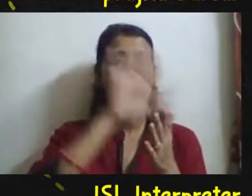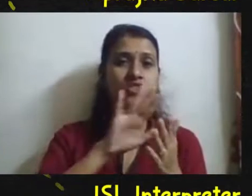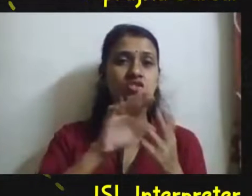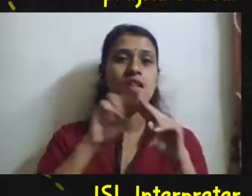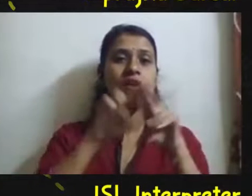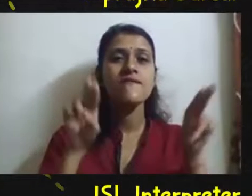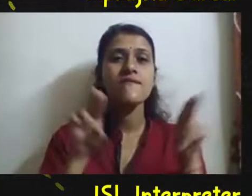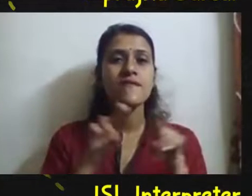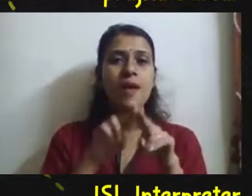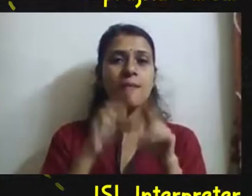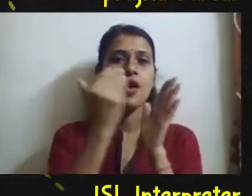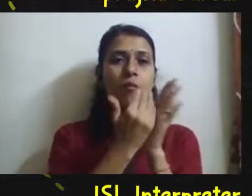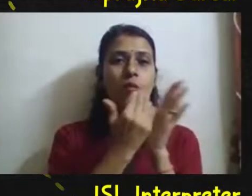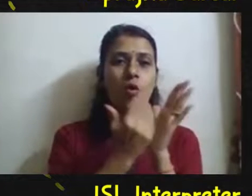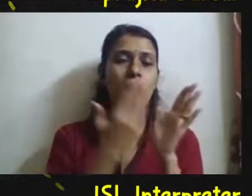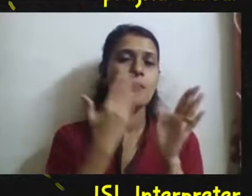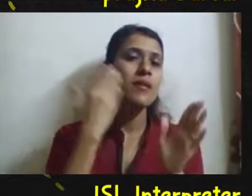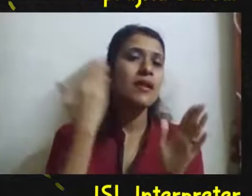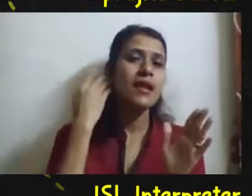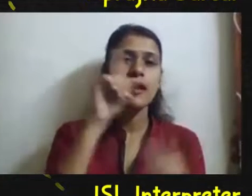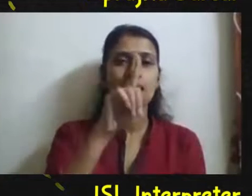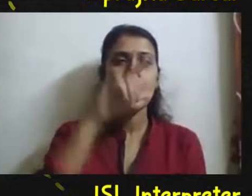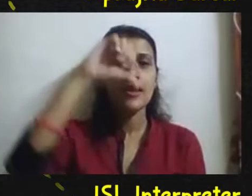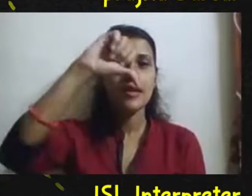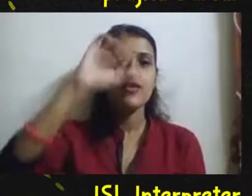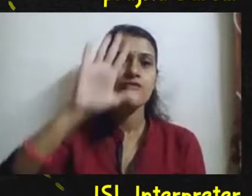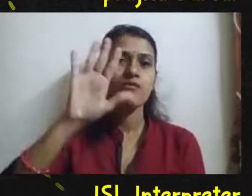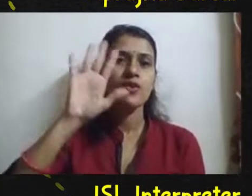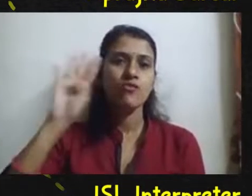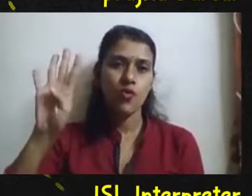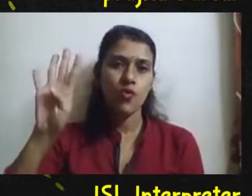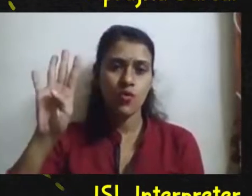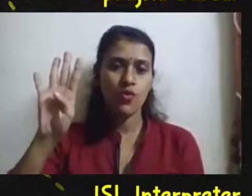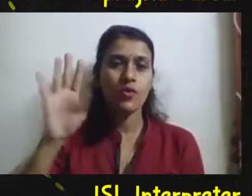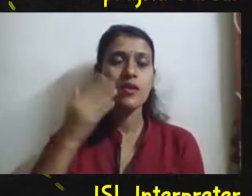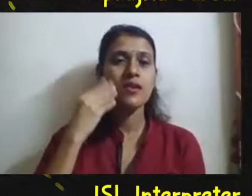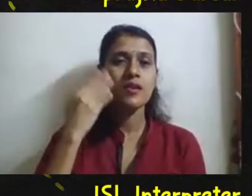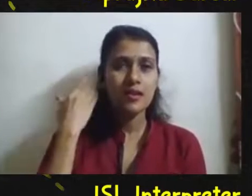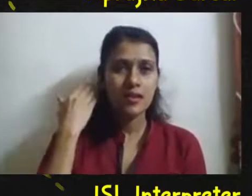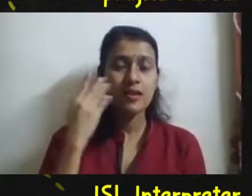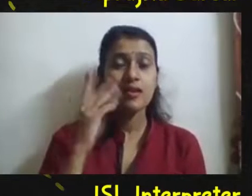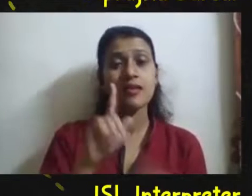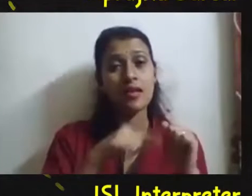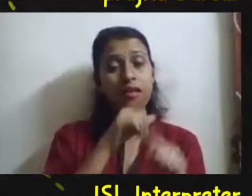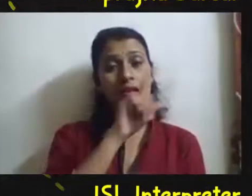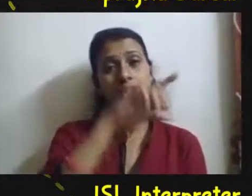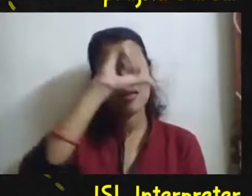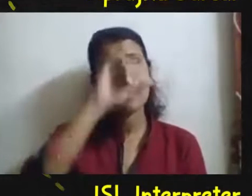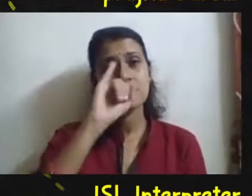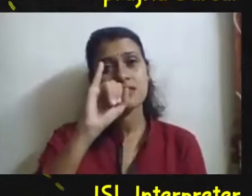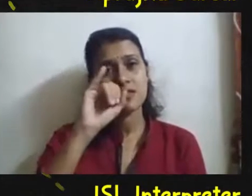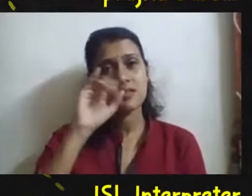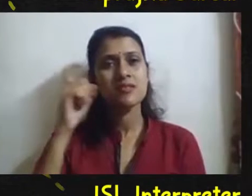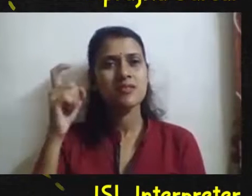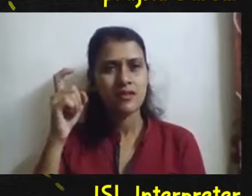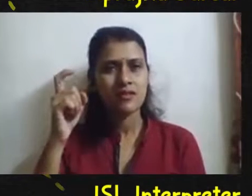India had from 1954. The inverted red triangle was created in 1969, but from 54 to